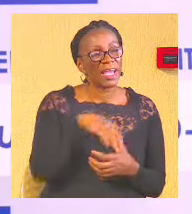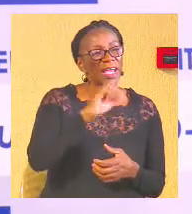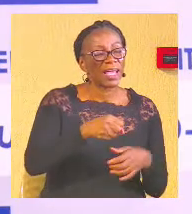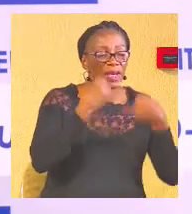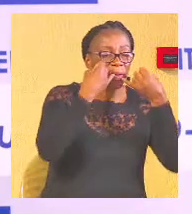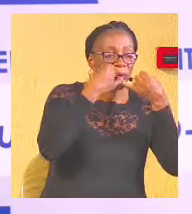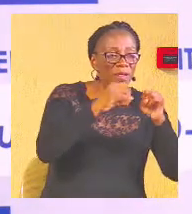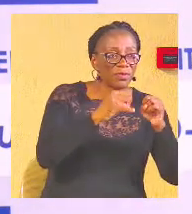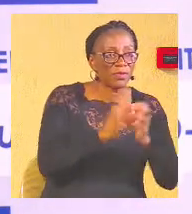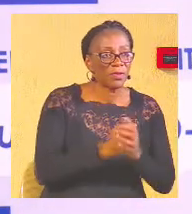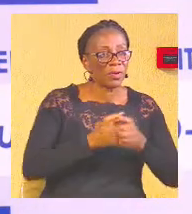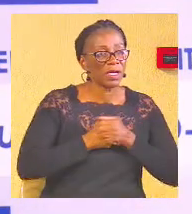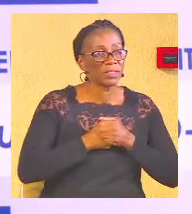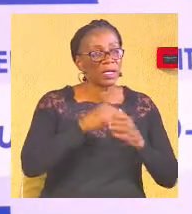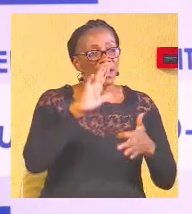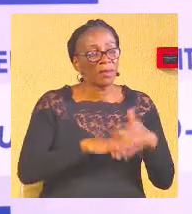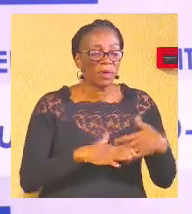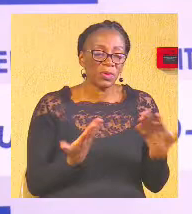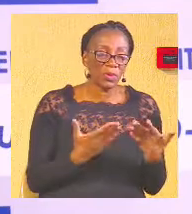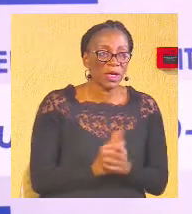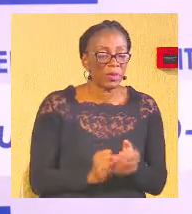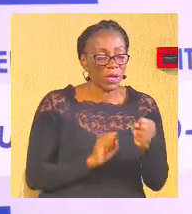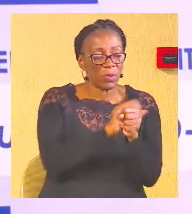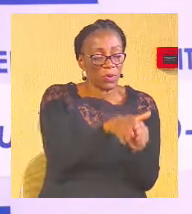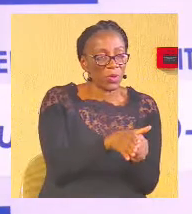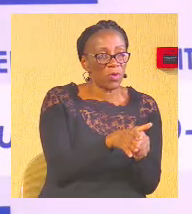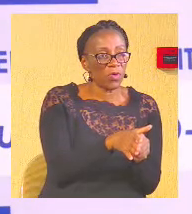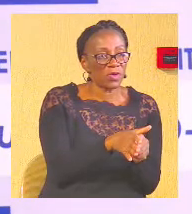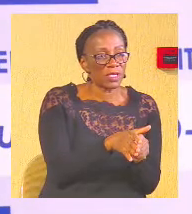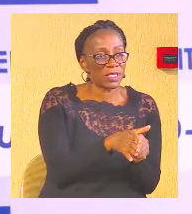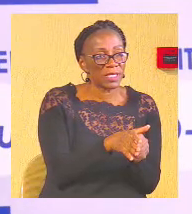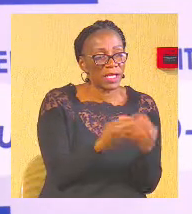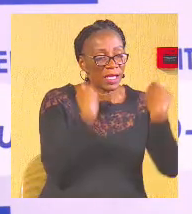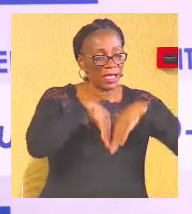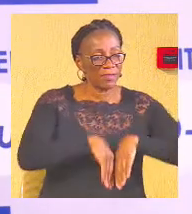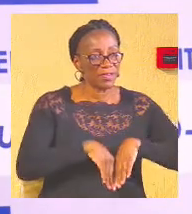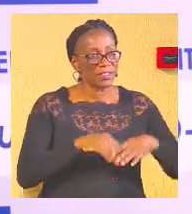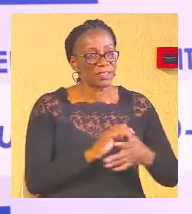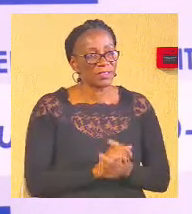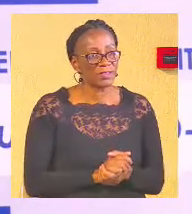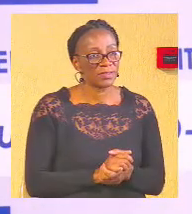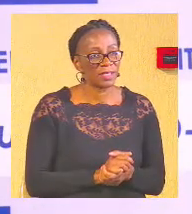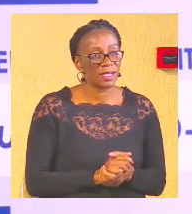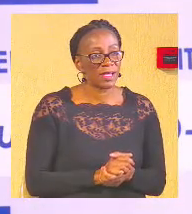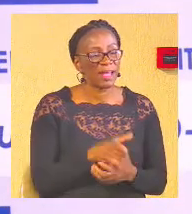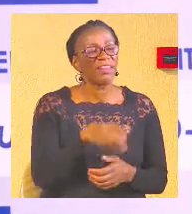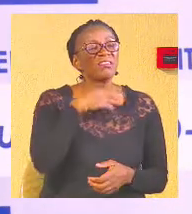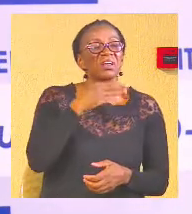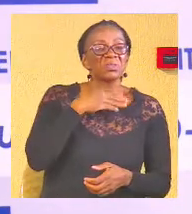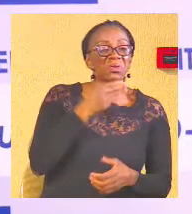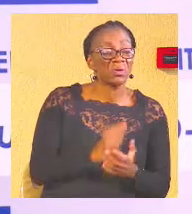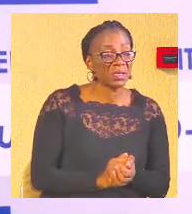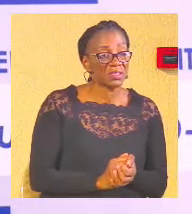again about where we are with COVID-19 cases, because there is a rumor that there is a case that has been confirmed.